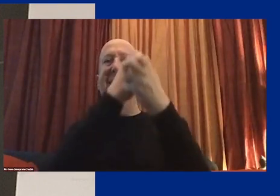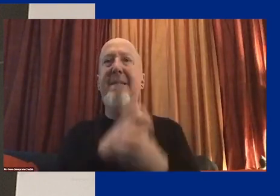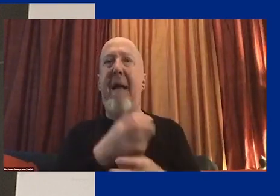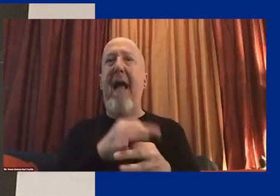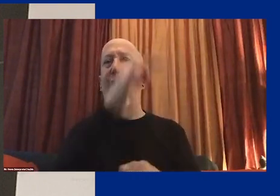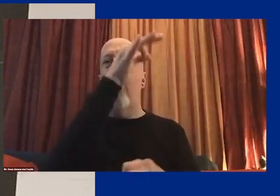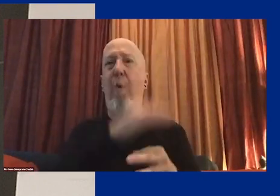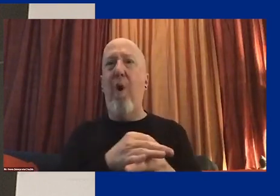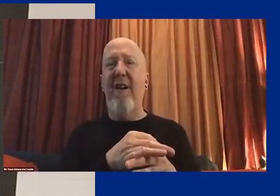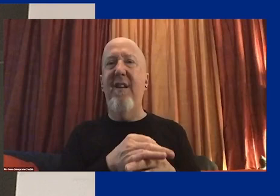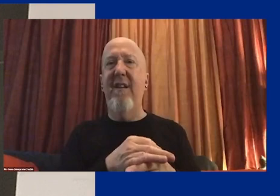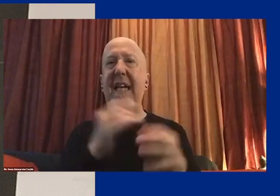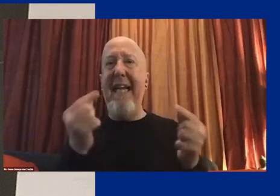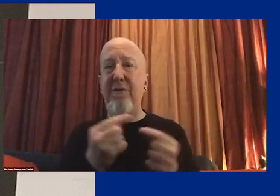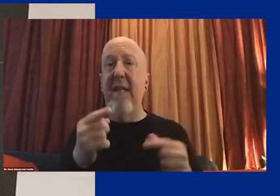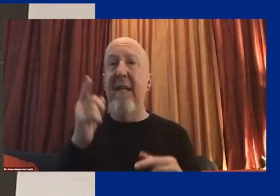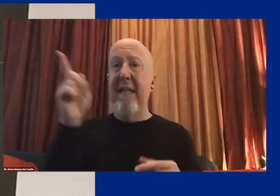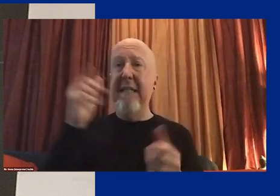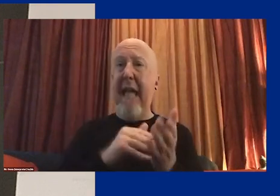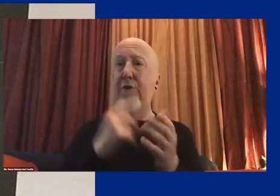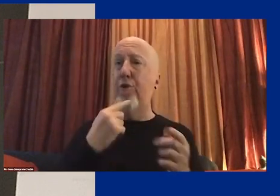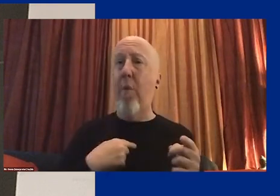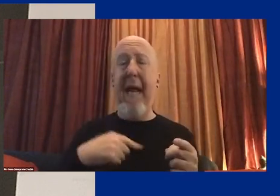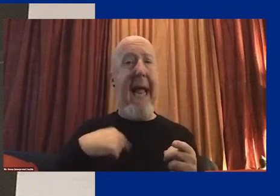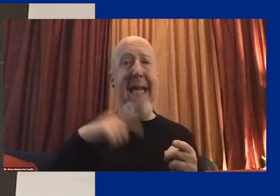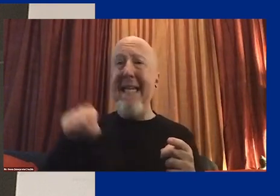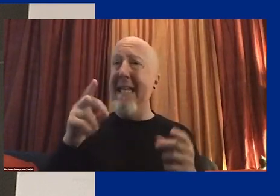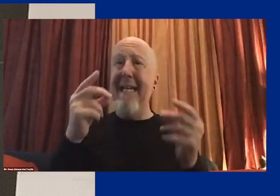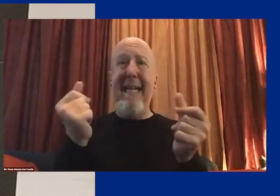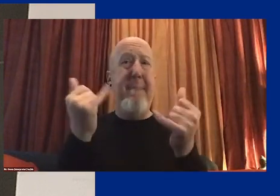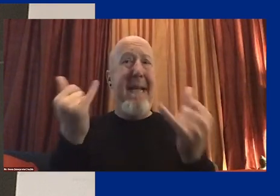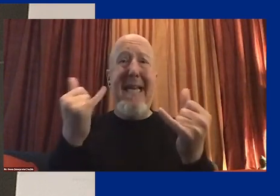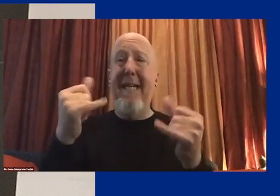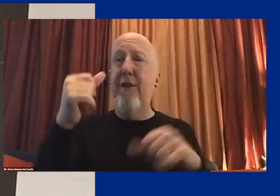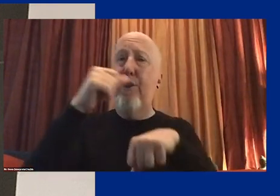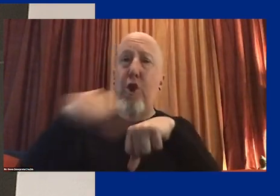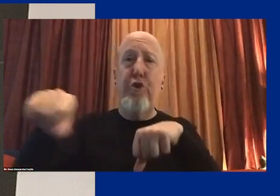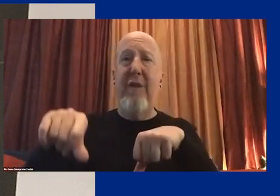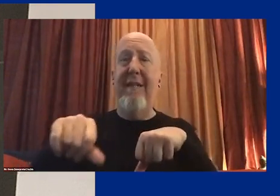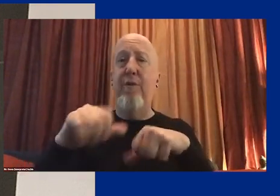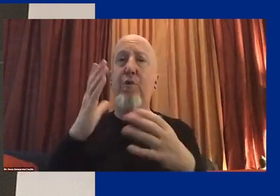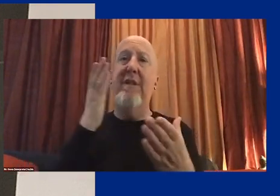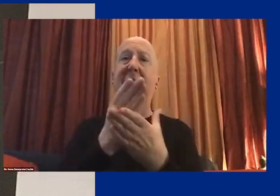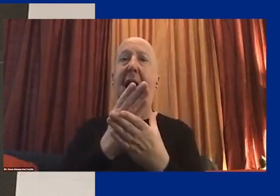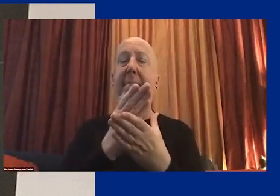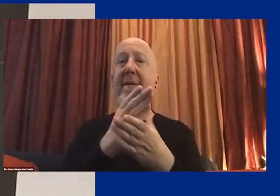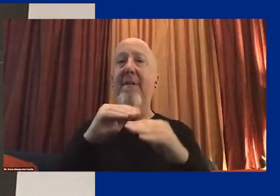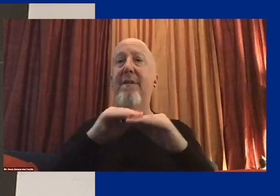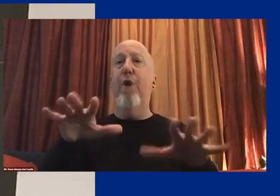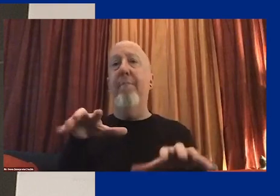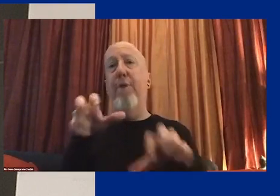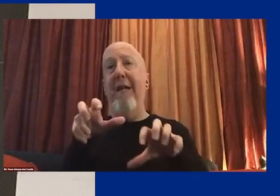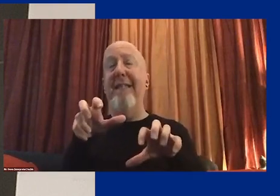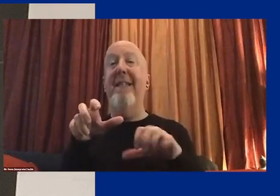to prevent the paralysis from progressing. They've been told that where they live, hospitals are